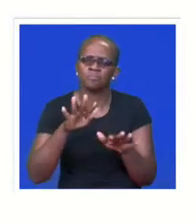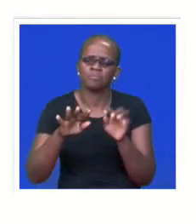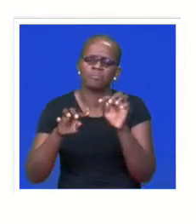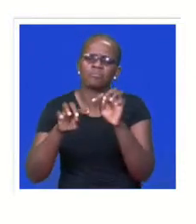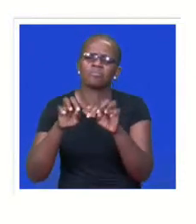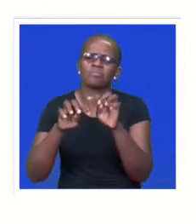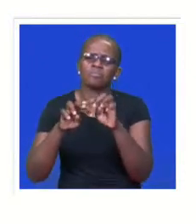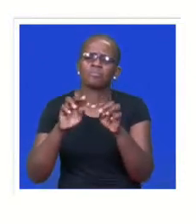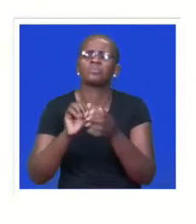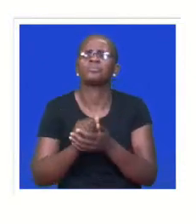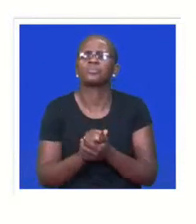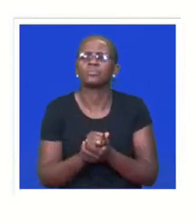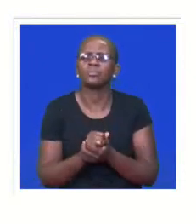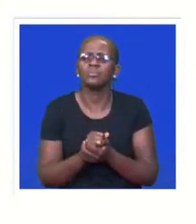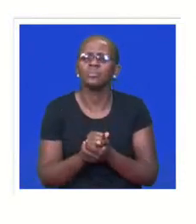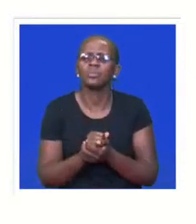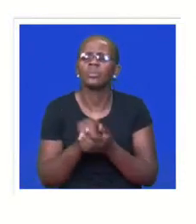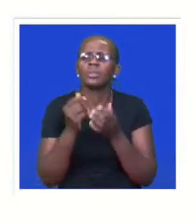slept,